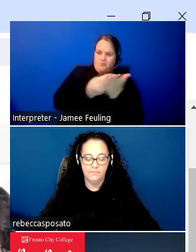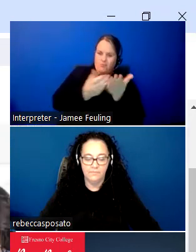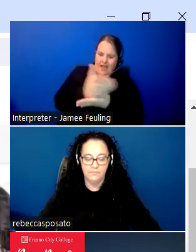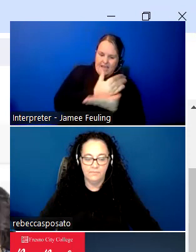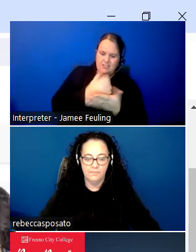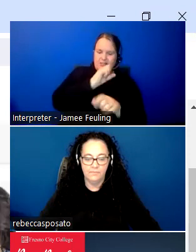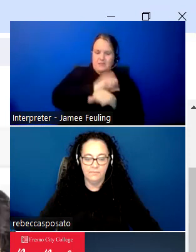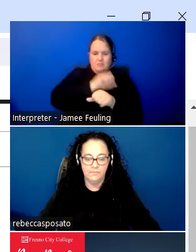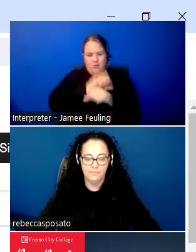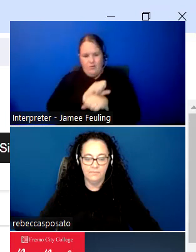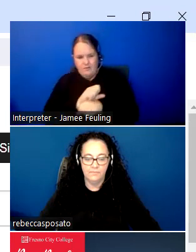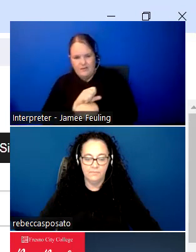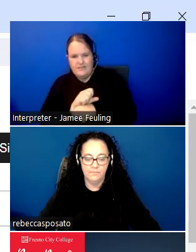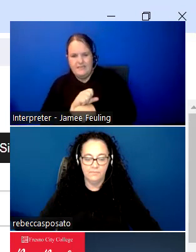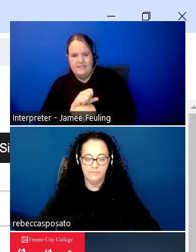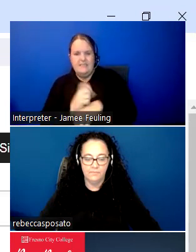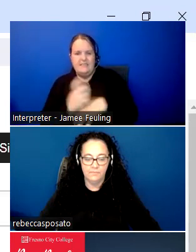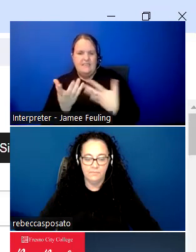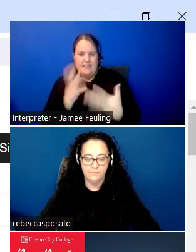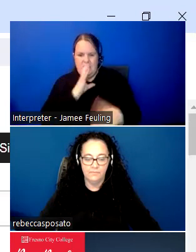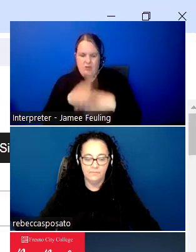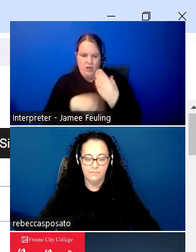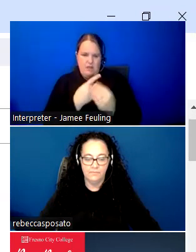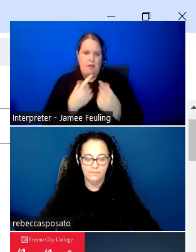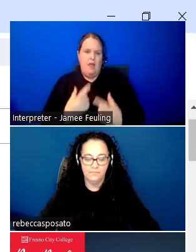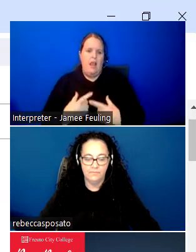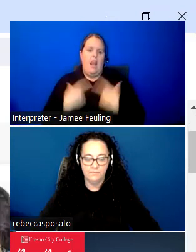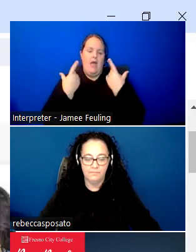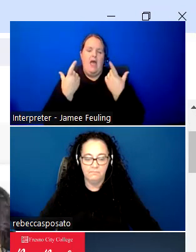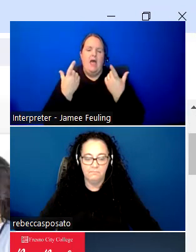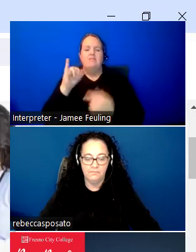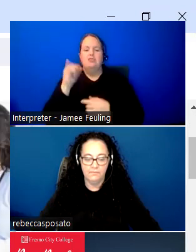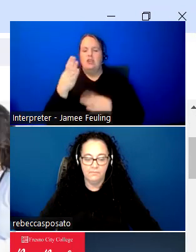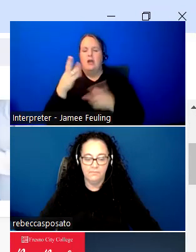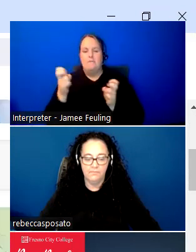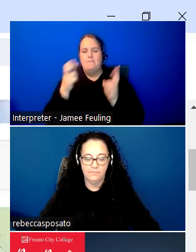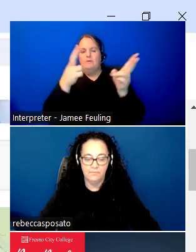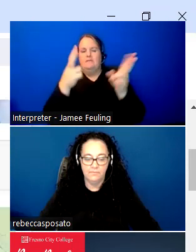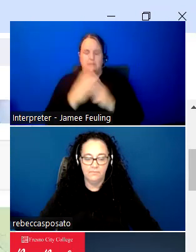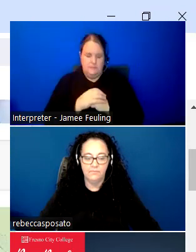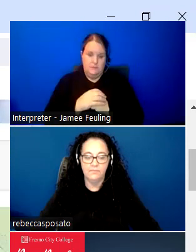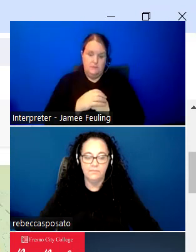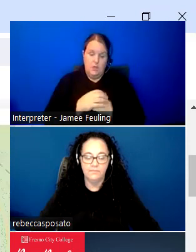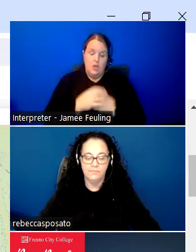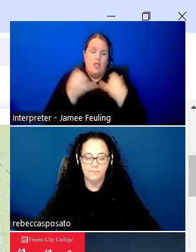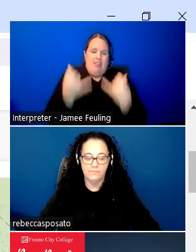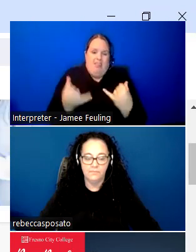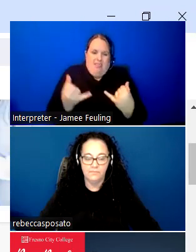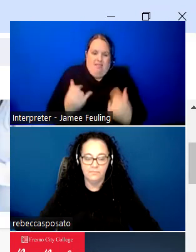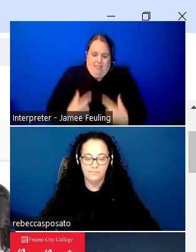employment, and then they talk about live job postings. Now, one thing with live job postings, when we